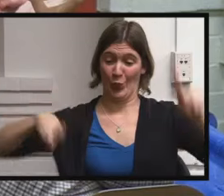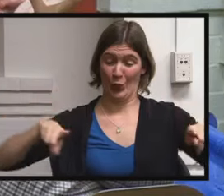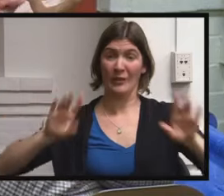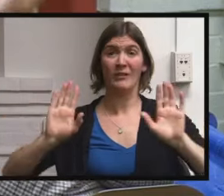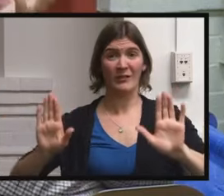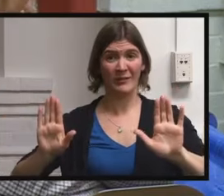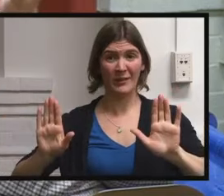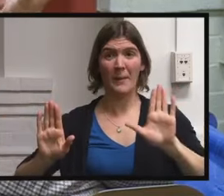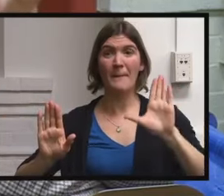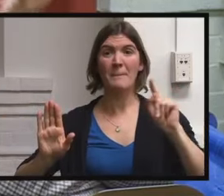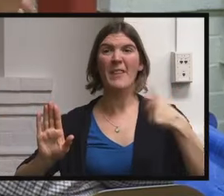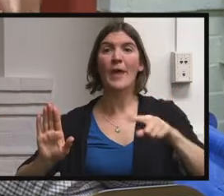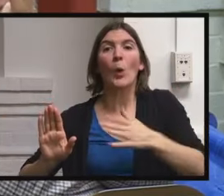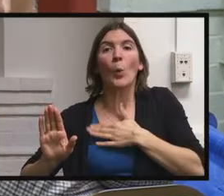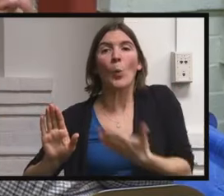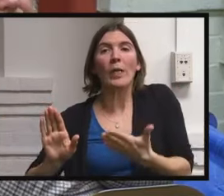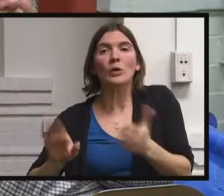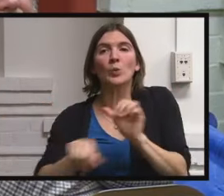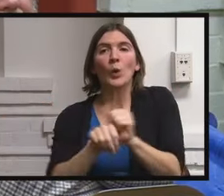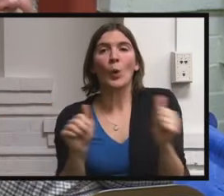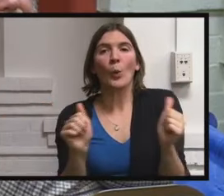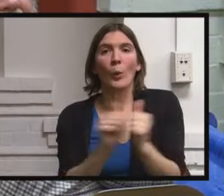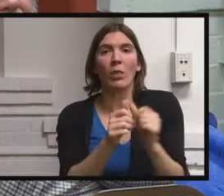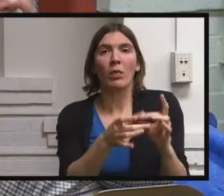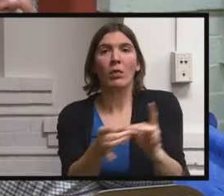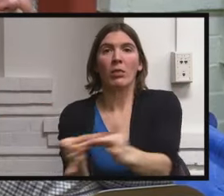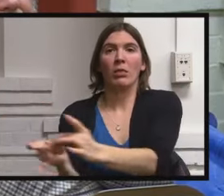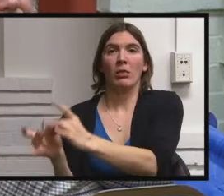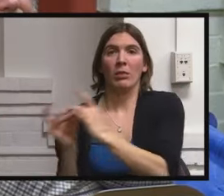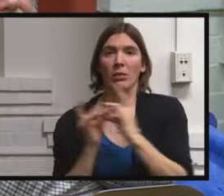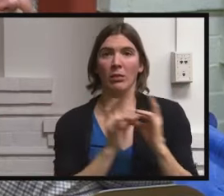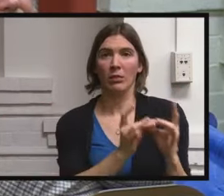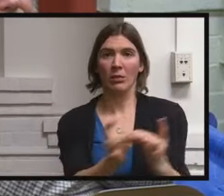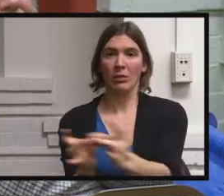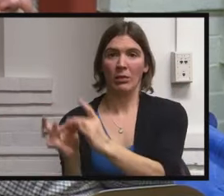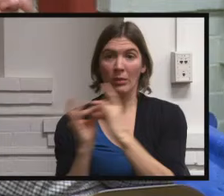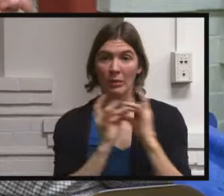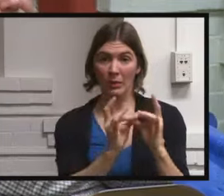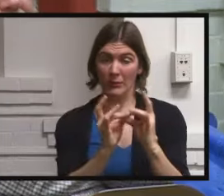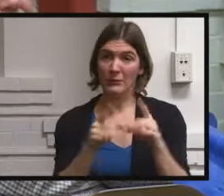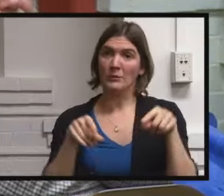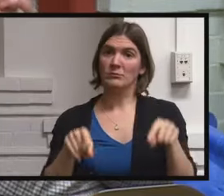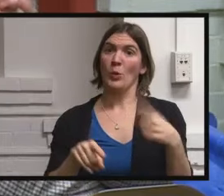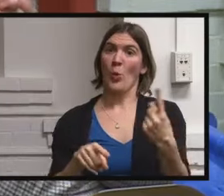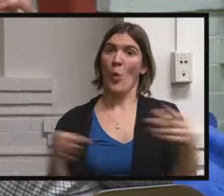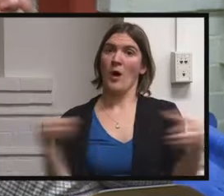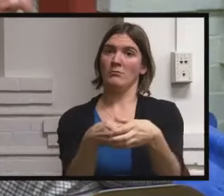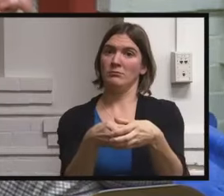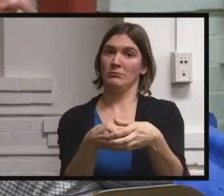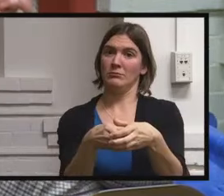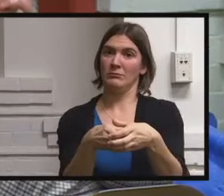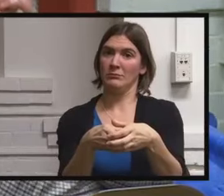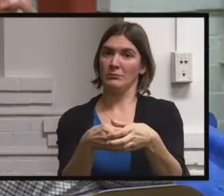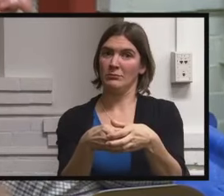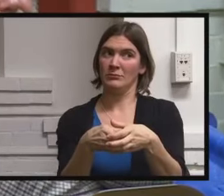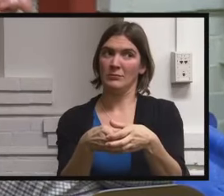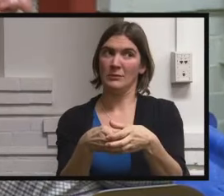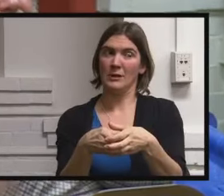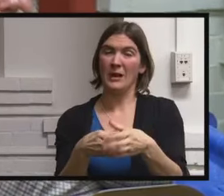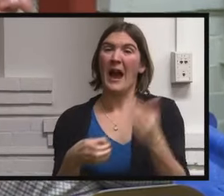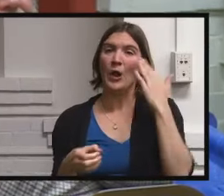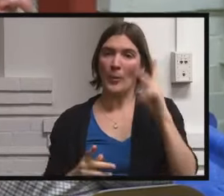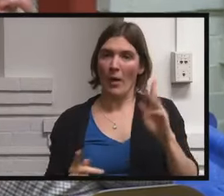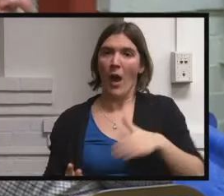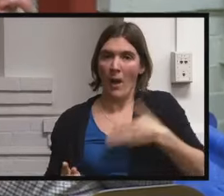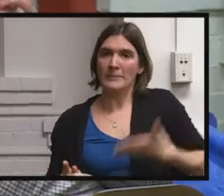facilities. And yet they were able to come together and make this district. So instead of getting, I know people are